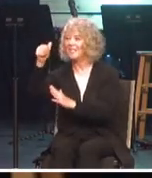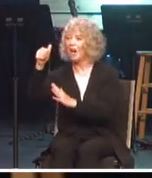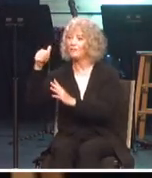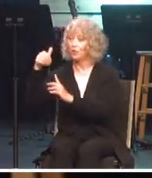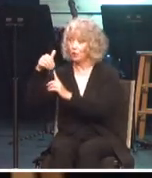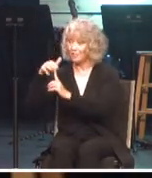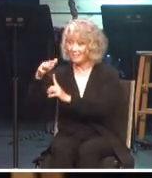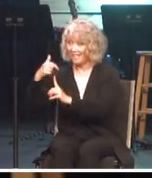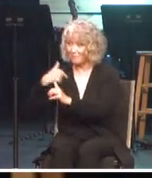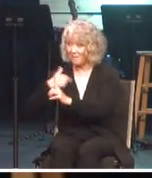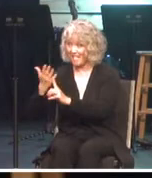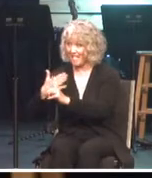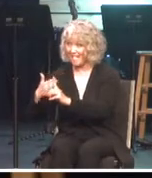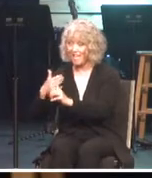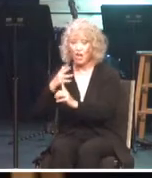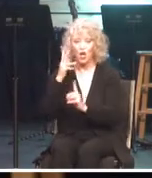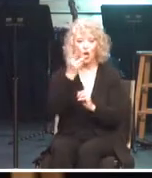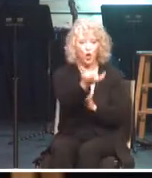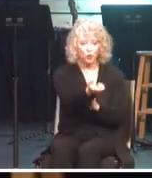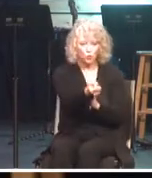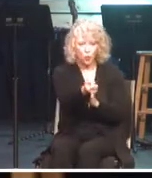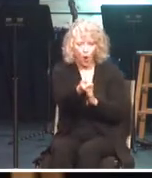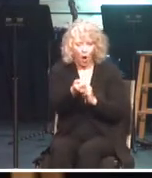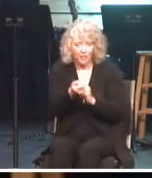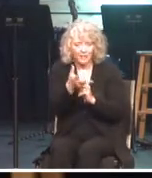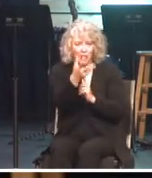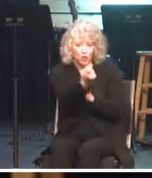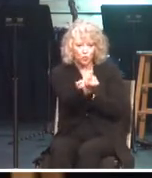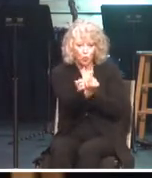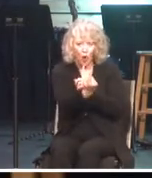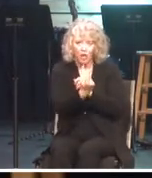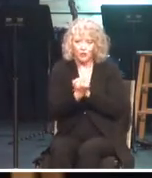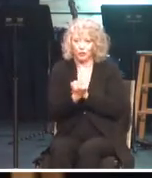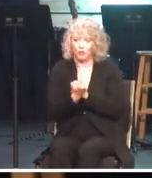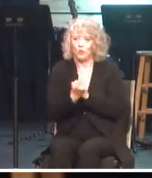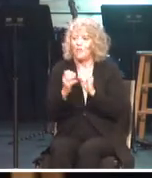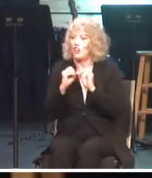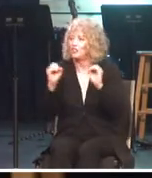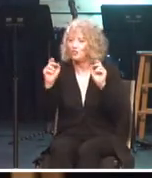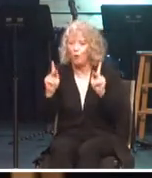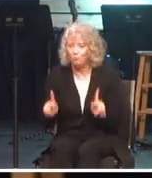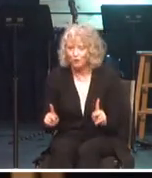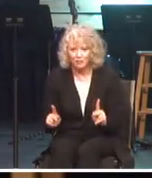No one can come. This is true of every single person. No exceptions.